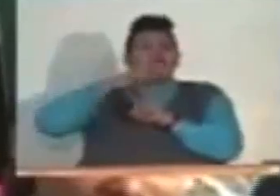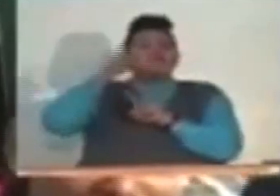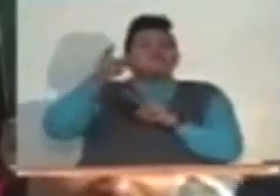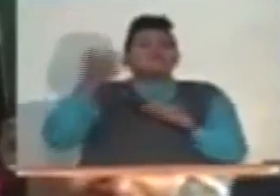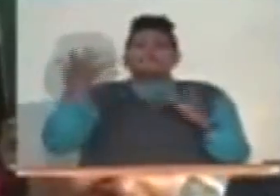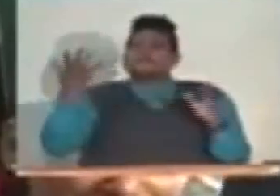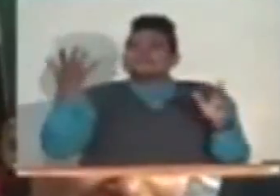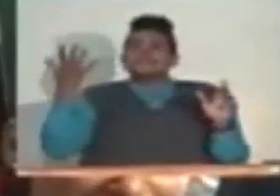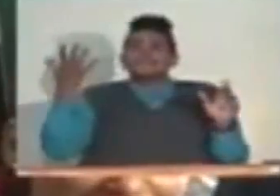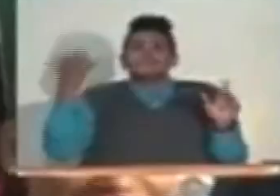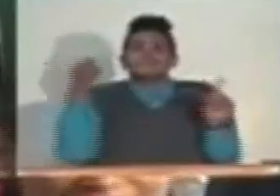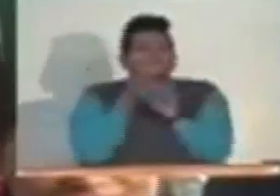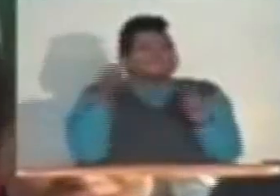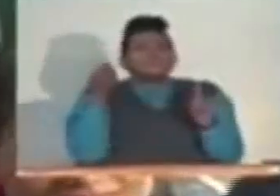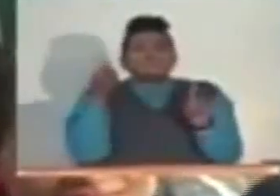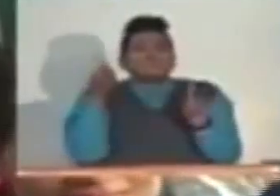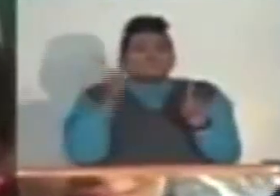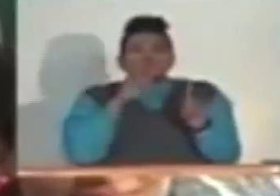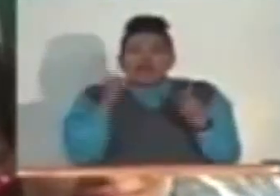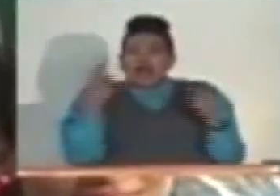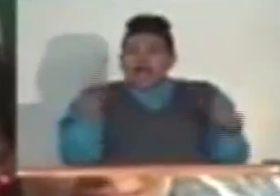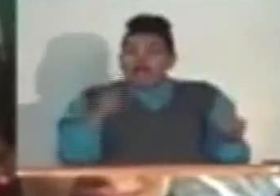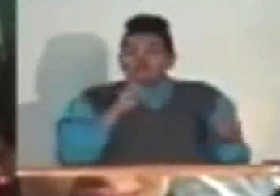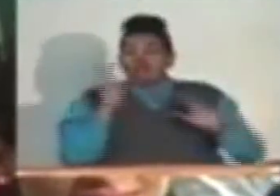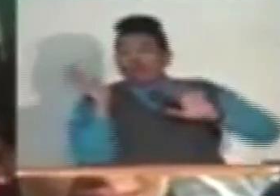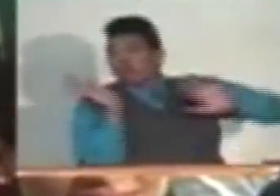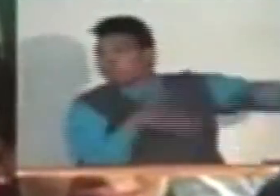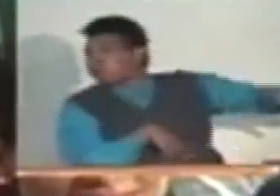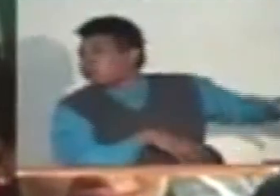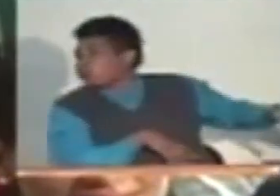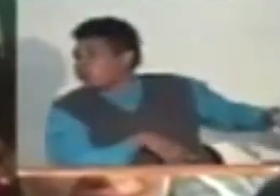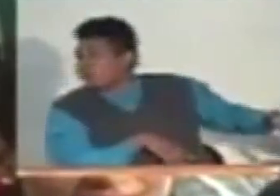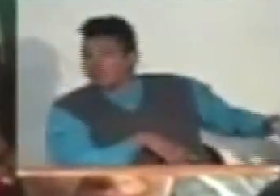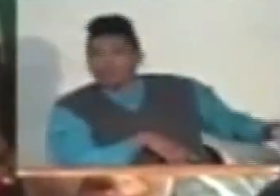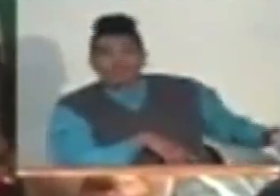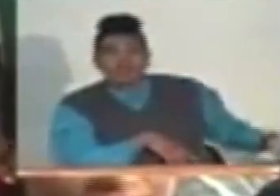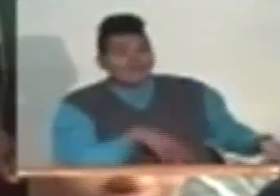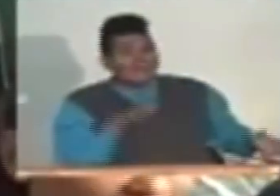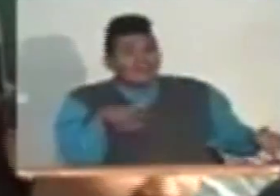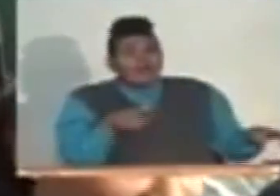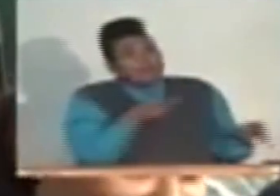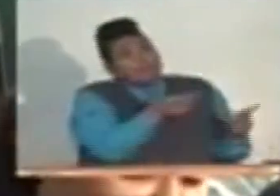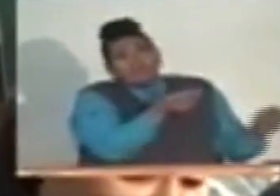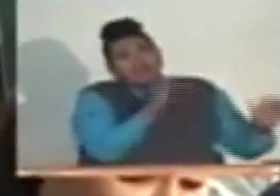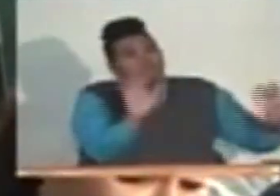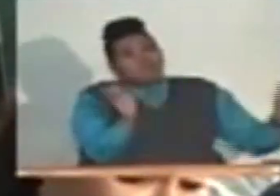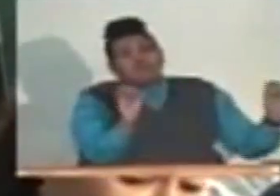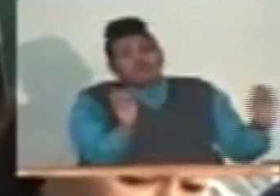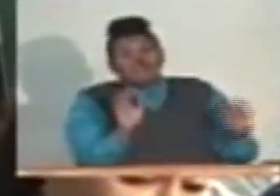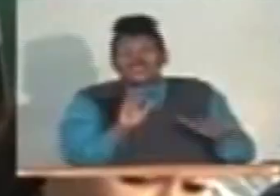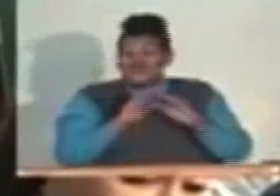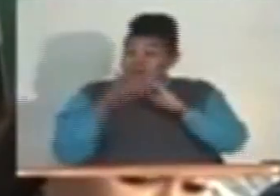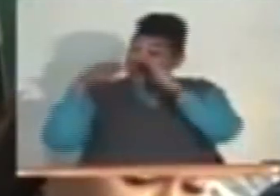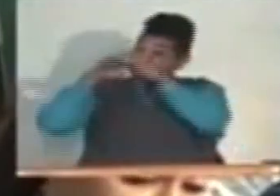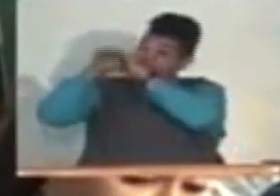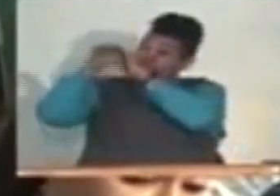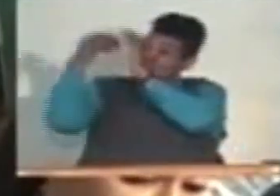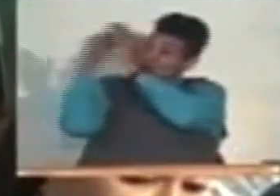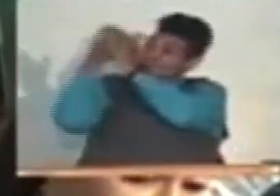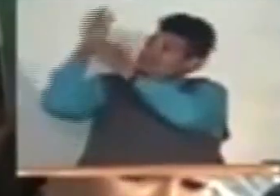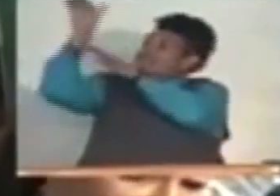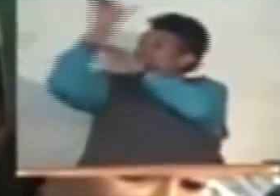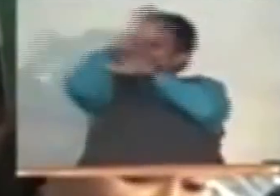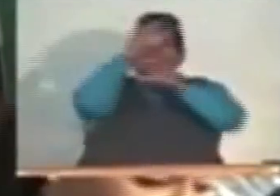in reality, been abandoned. Jamaica had no access to international